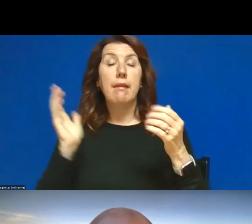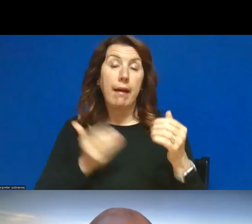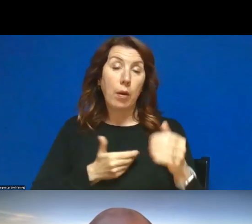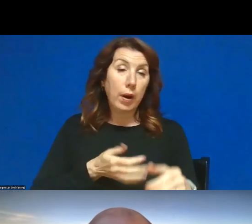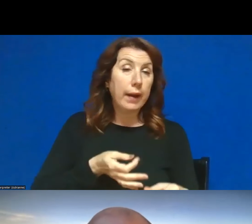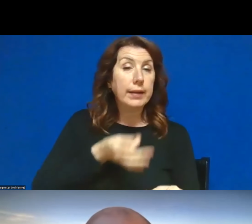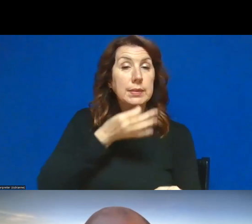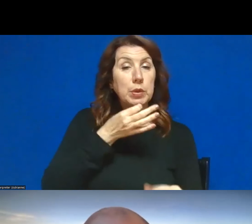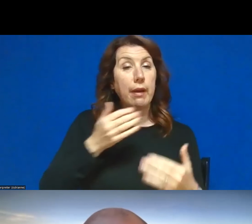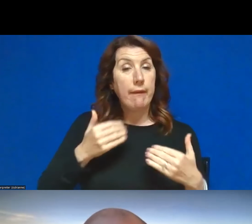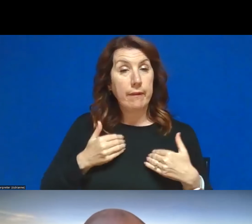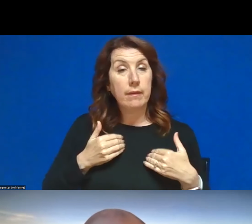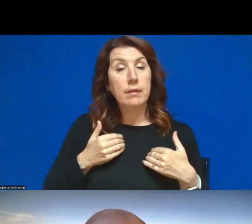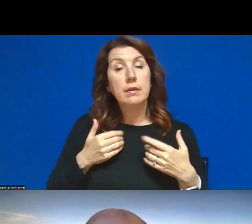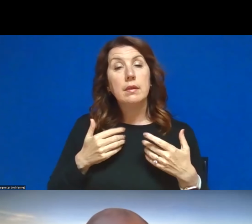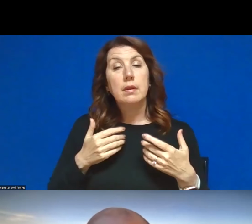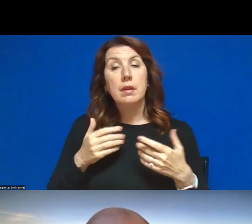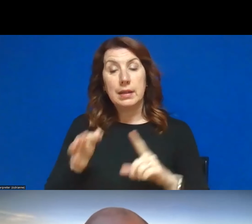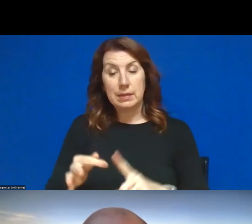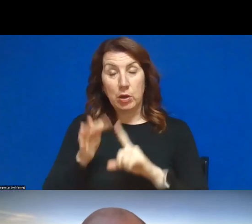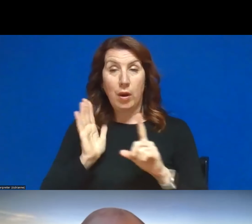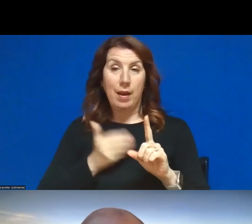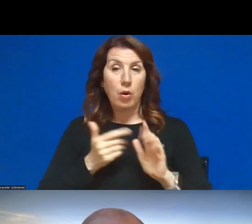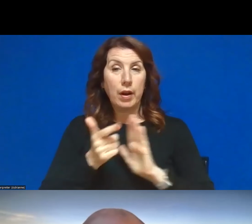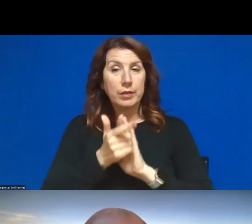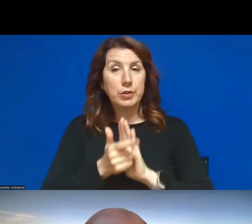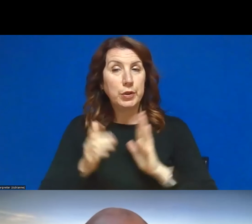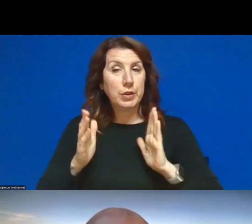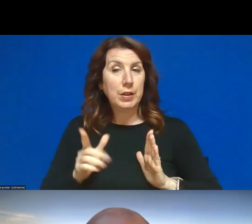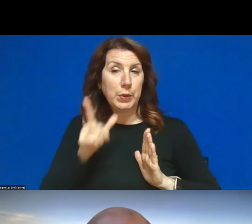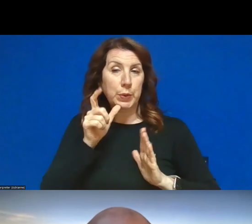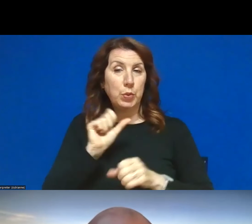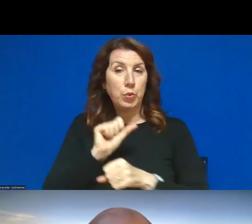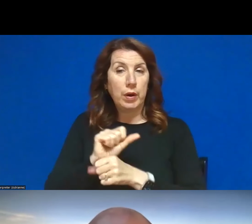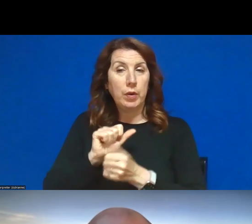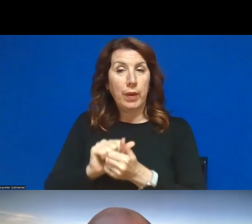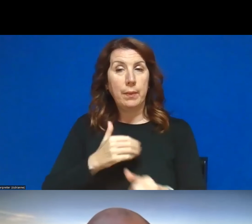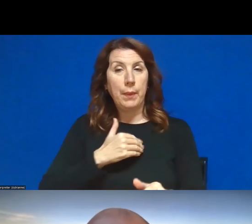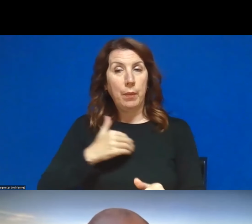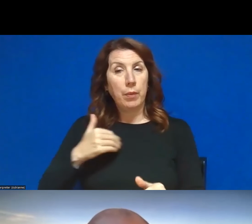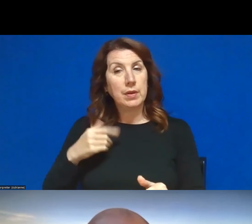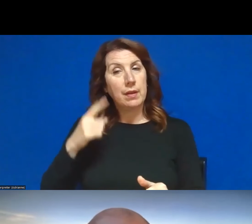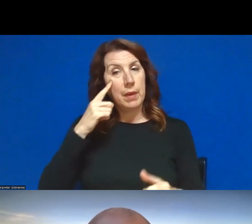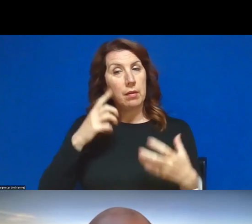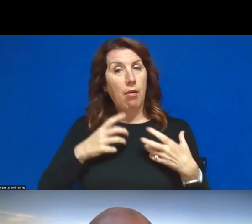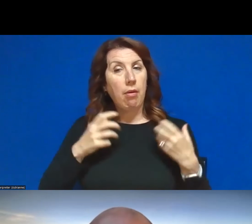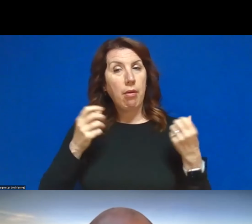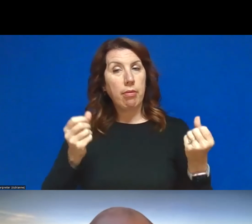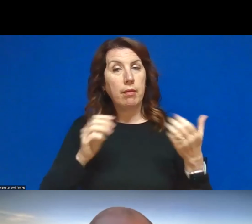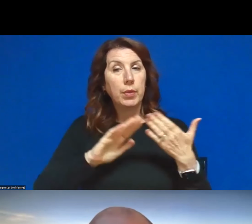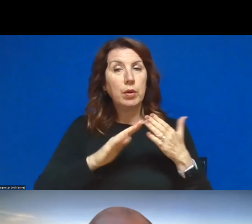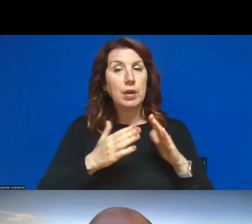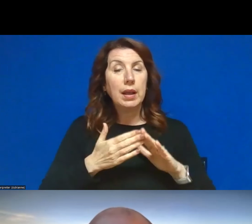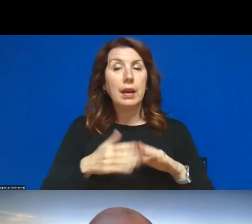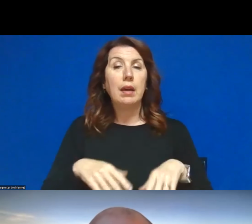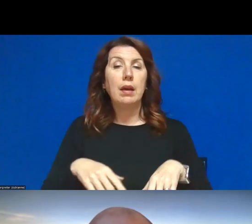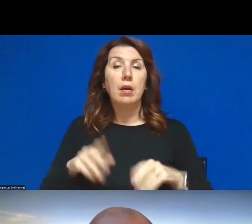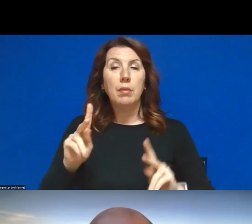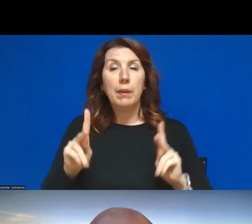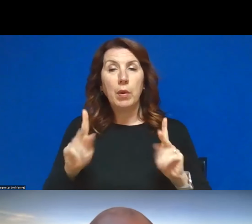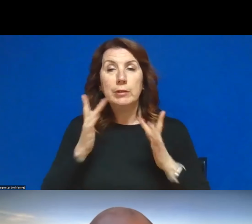experts have, especially a lot of our attorneys who work with members of the mental health community and unhoused people